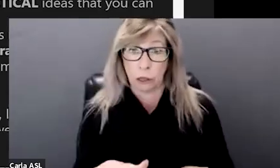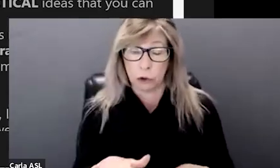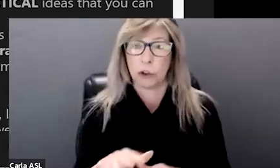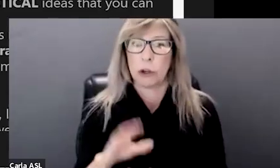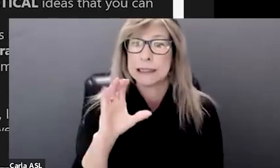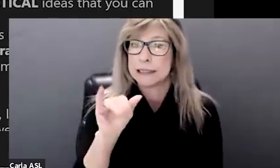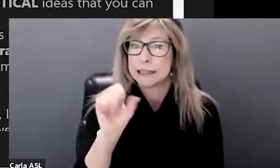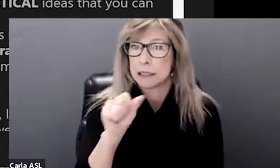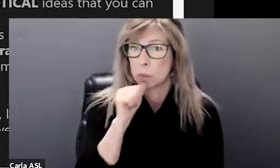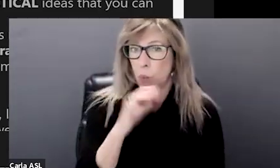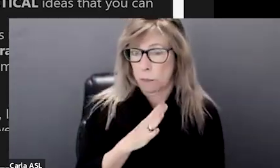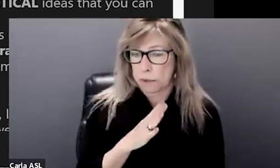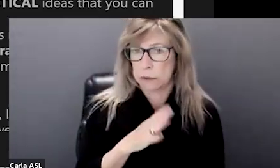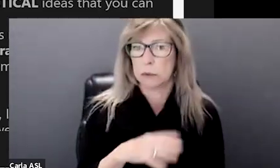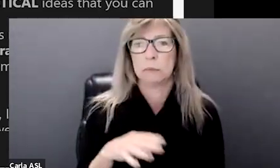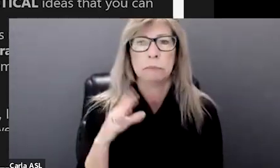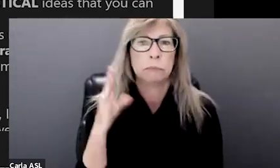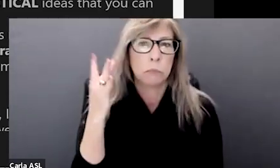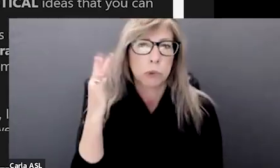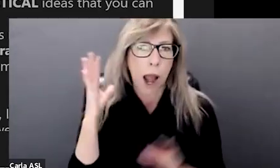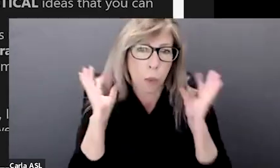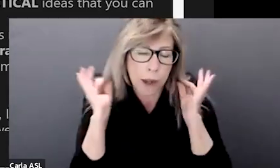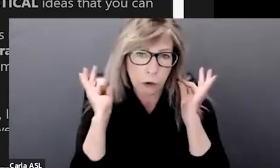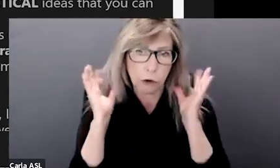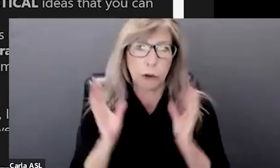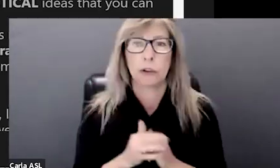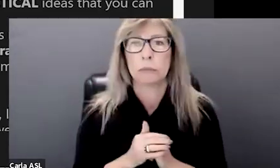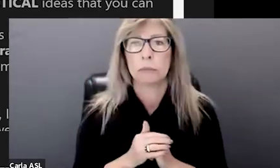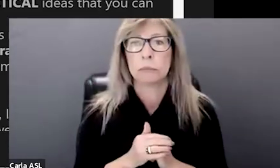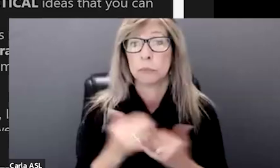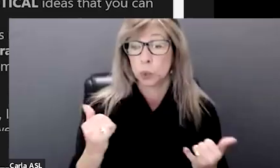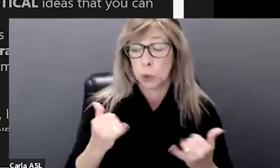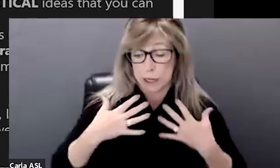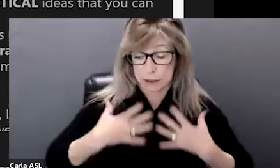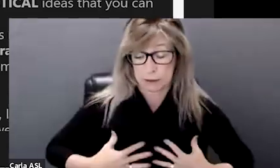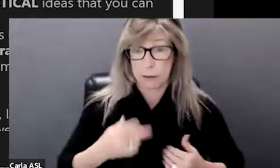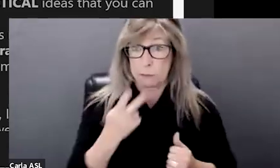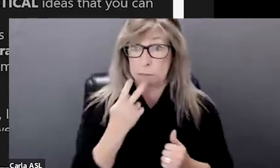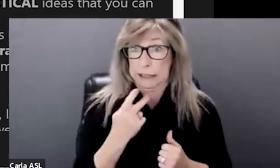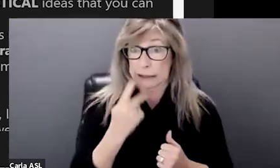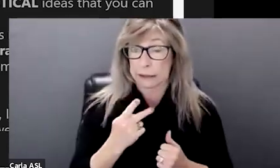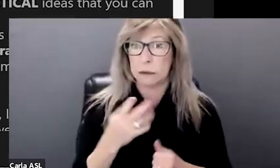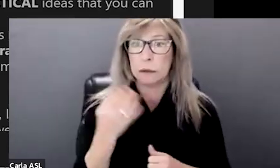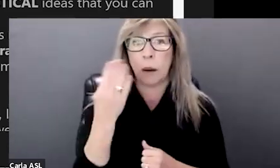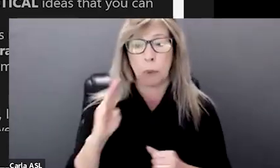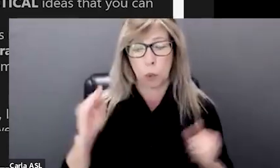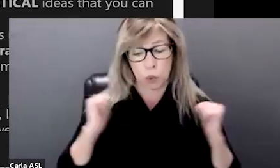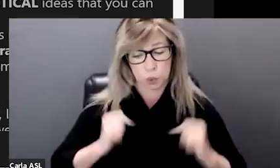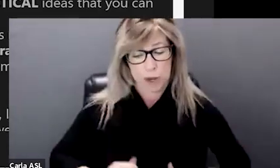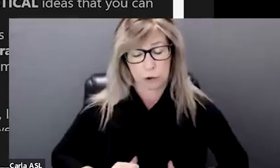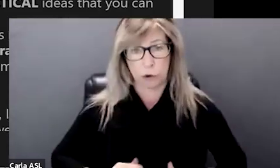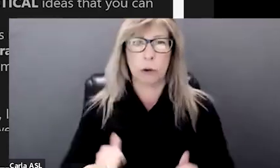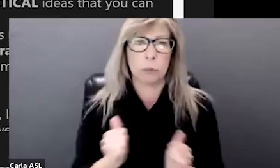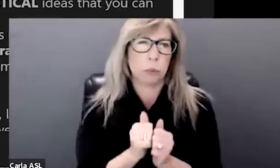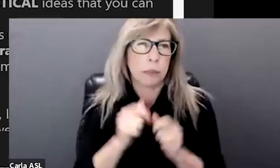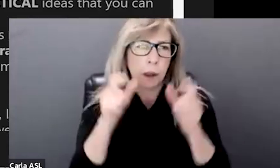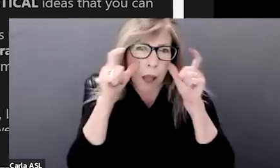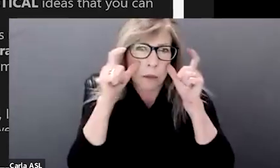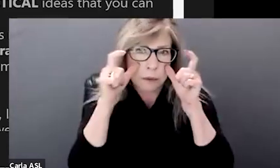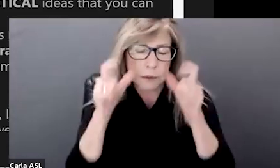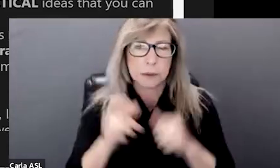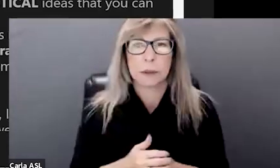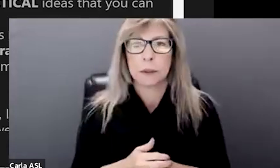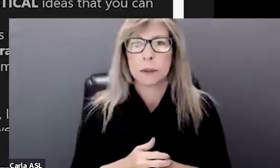hair. Today I am wearing a pink shirt, a blue sweater, and eyeglasses. I identify